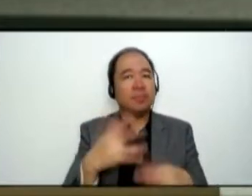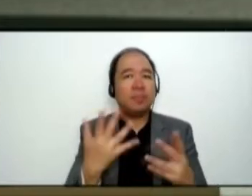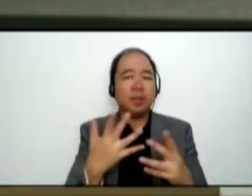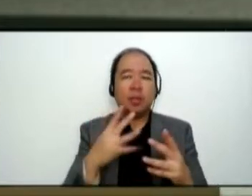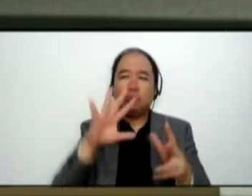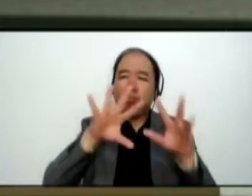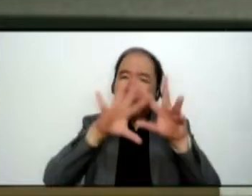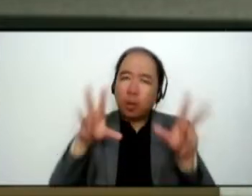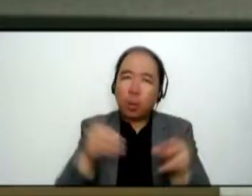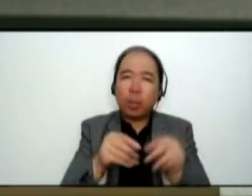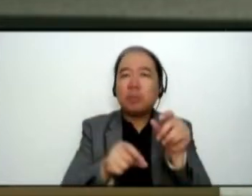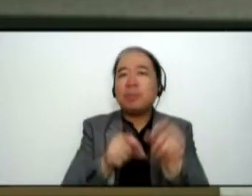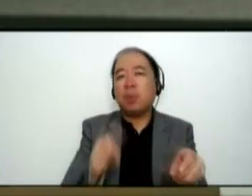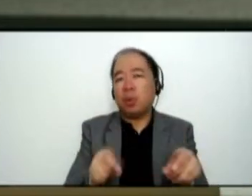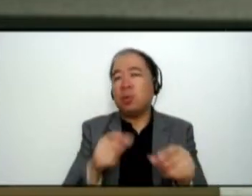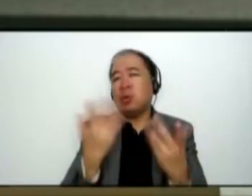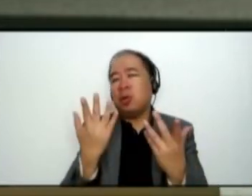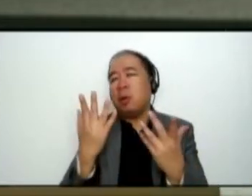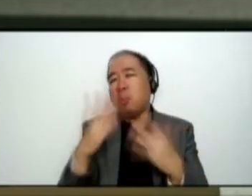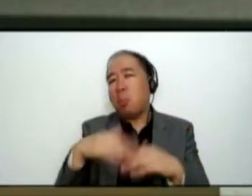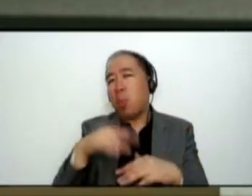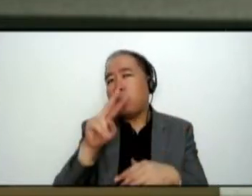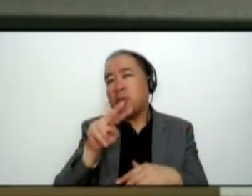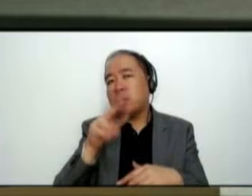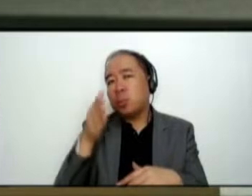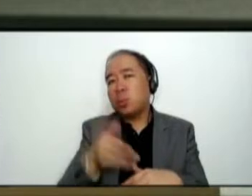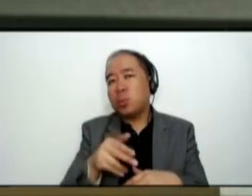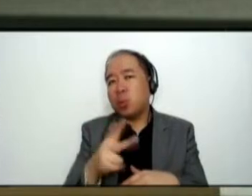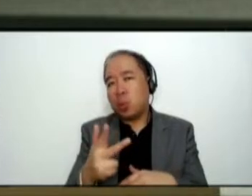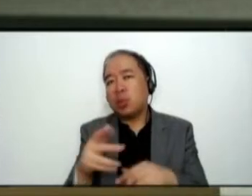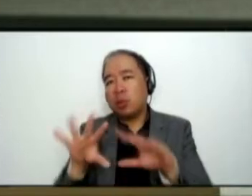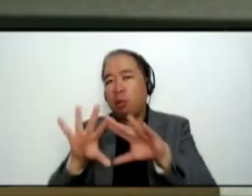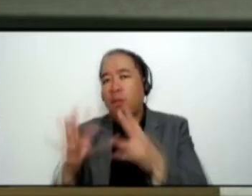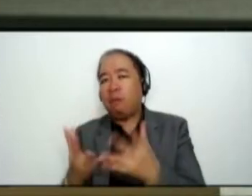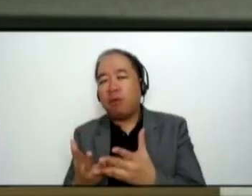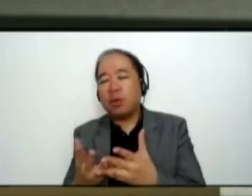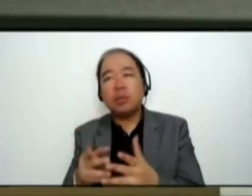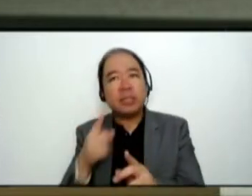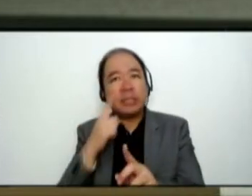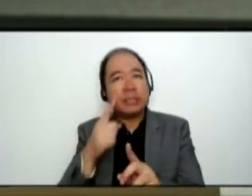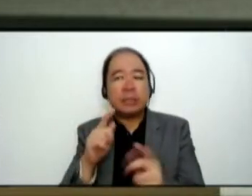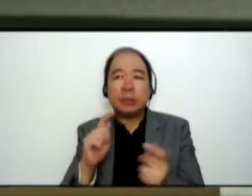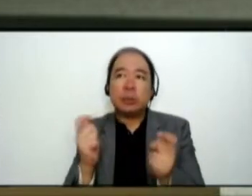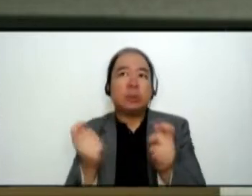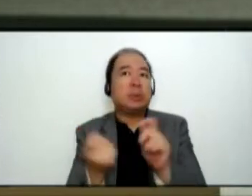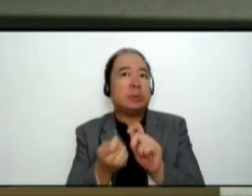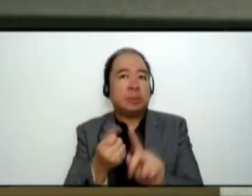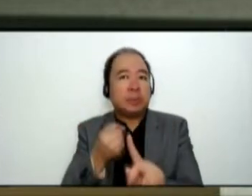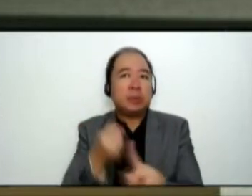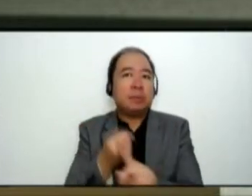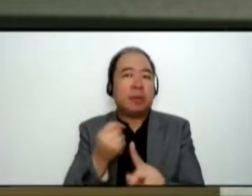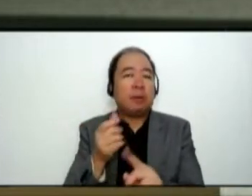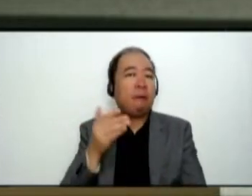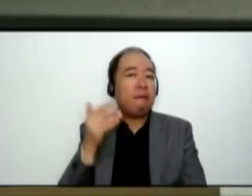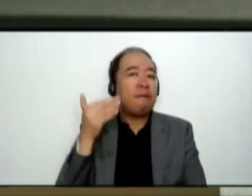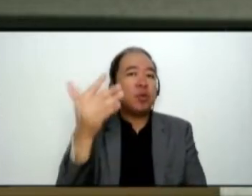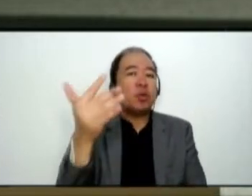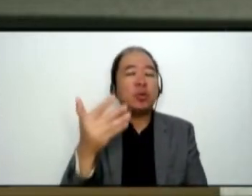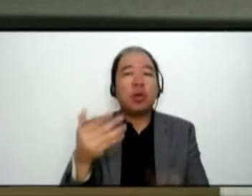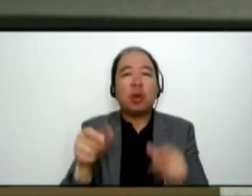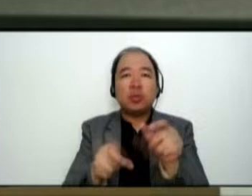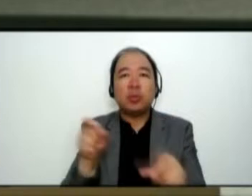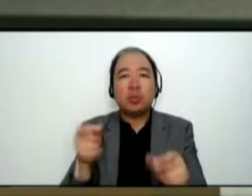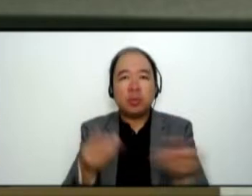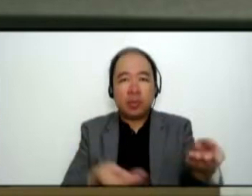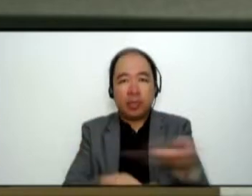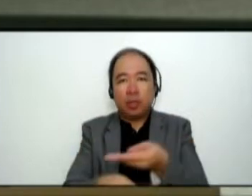is undergoing rapid demographic transition that will shape its future, social and economic development. Asia and the